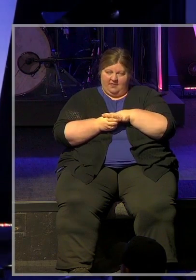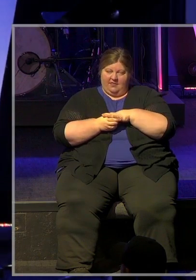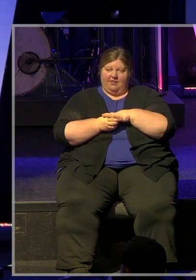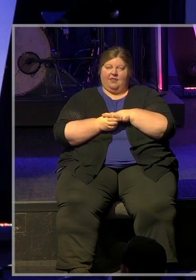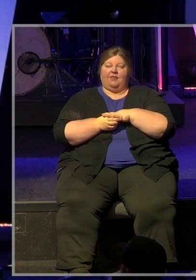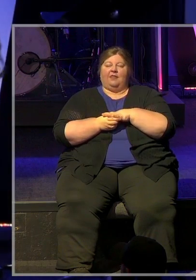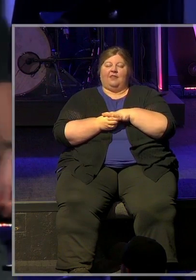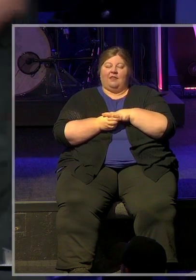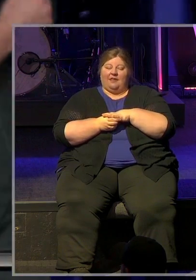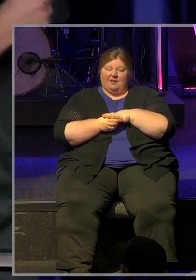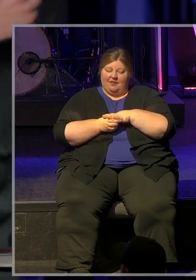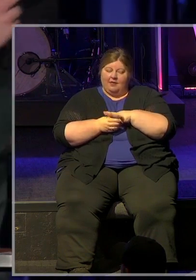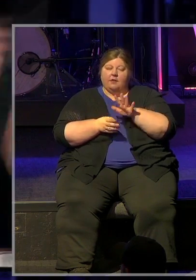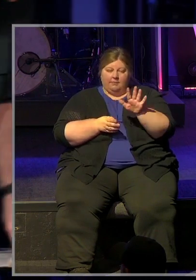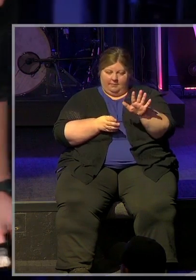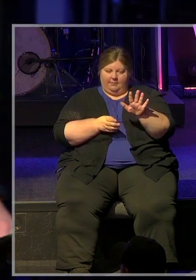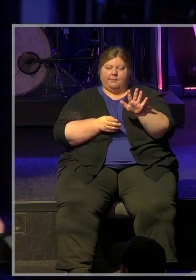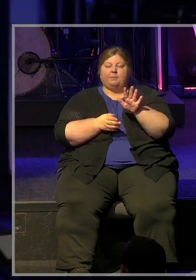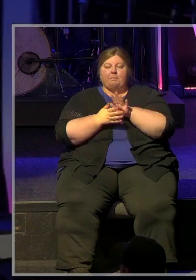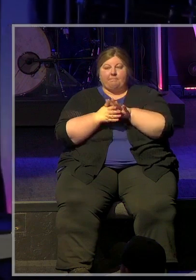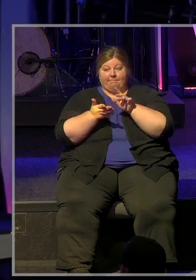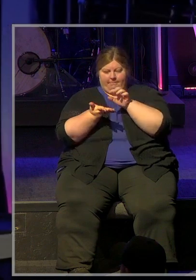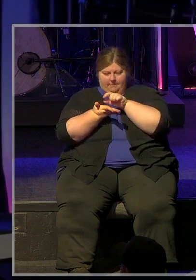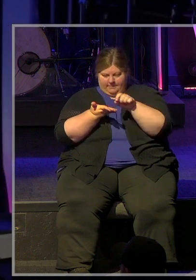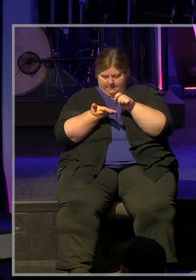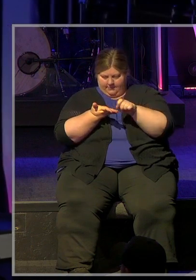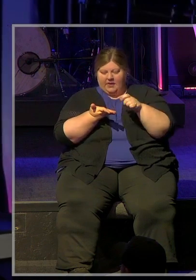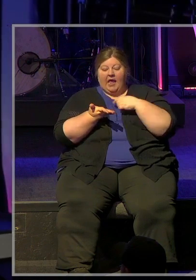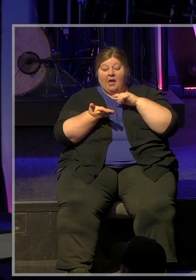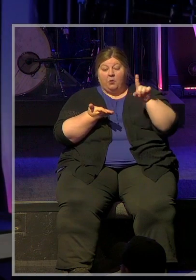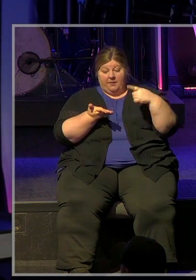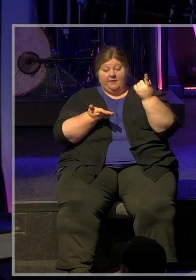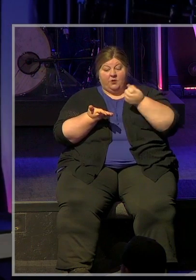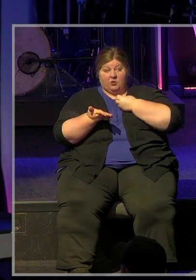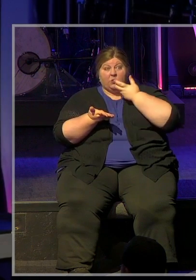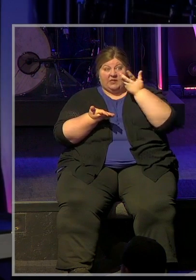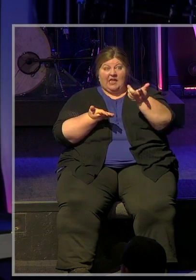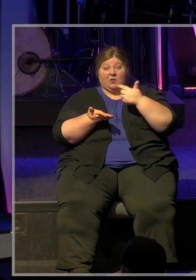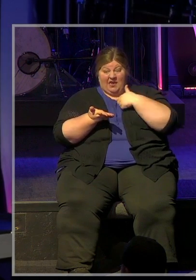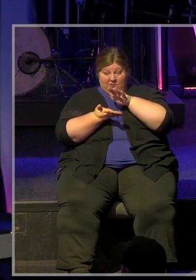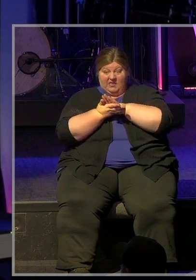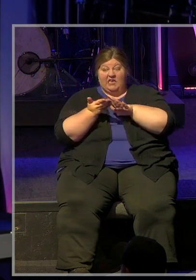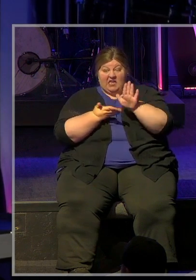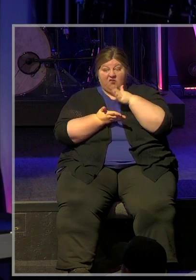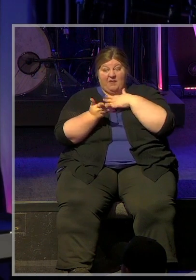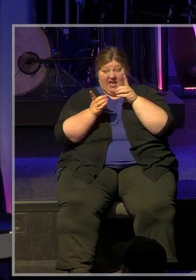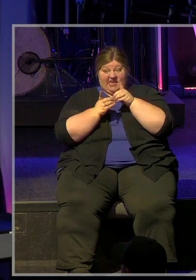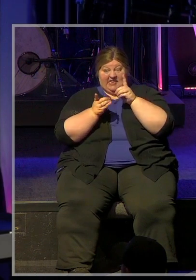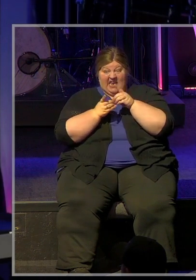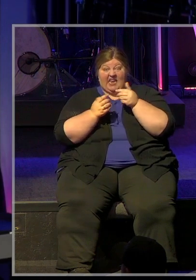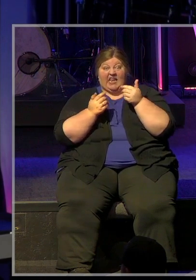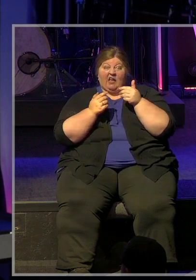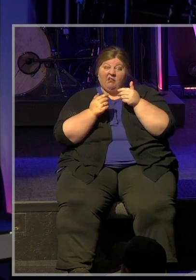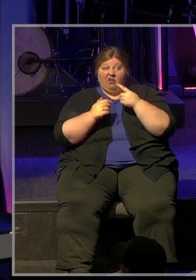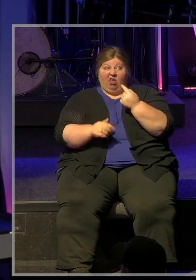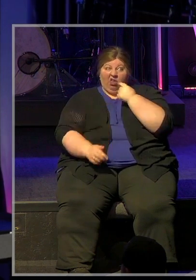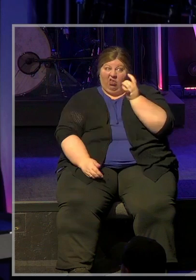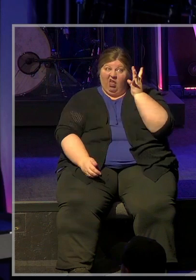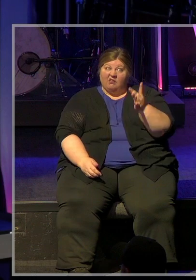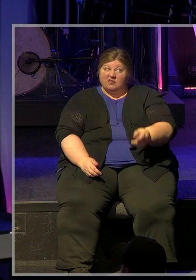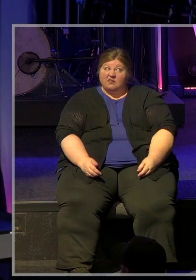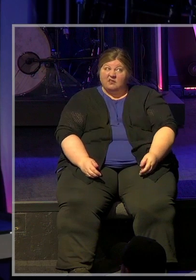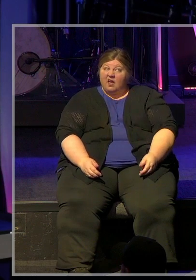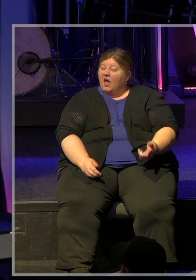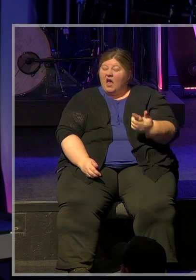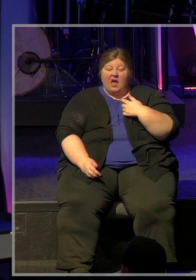Like here's how I wrote it exactly. I said, I will be the first to tell you, when I was in college, my dating game sucked. I